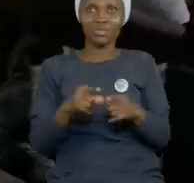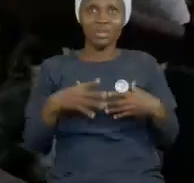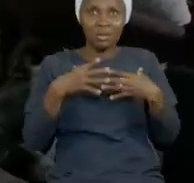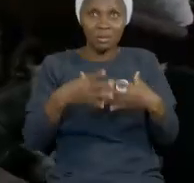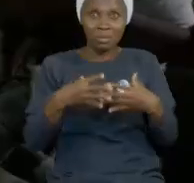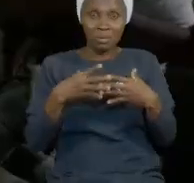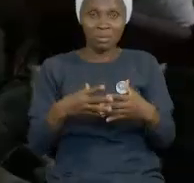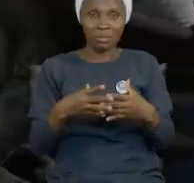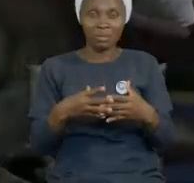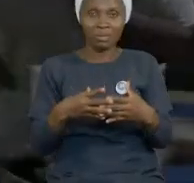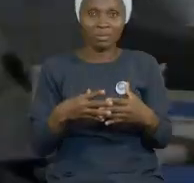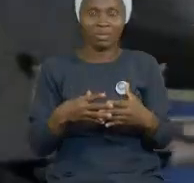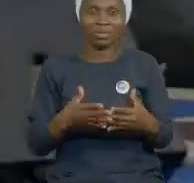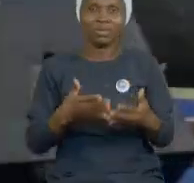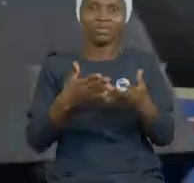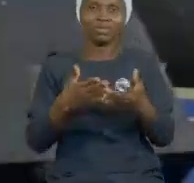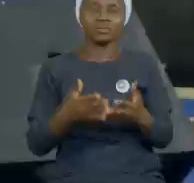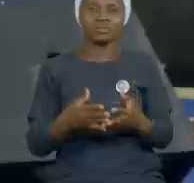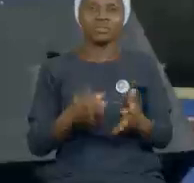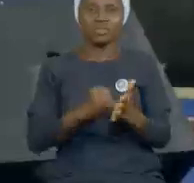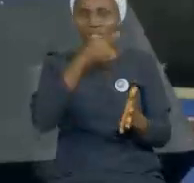as a result of iniquity. What am I going to do now?